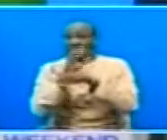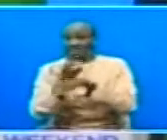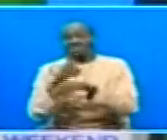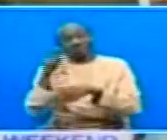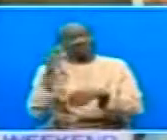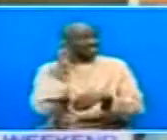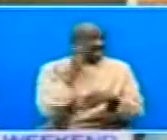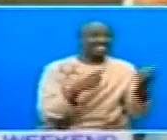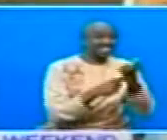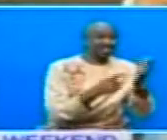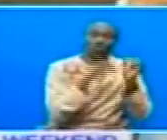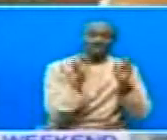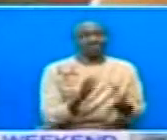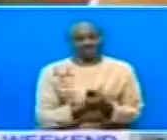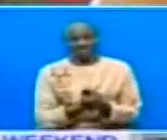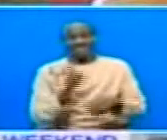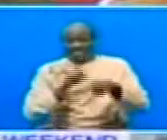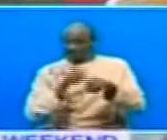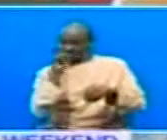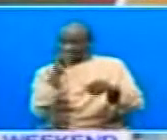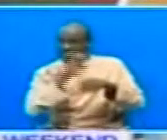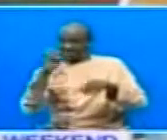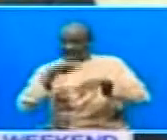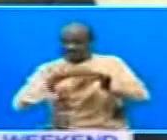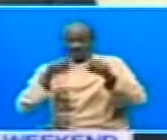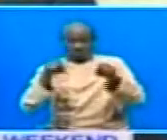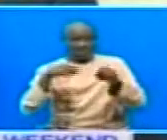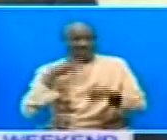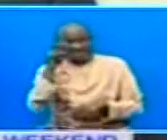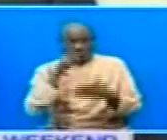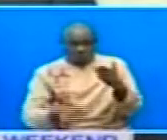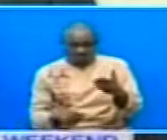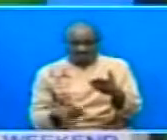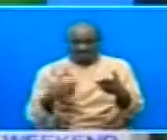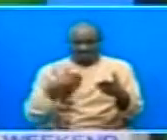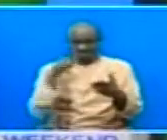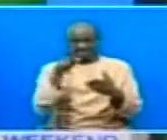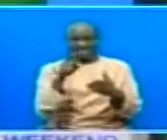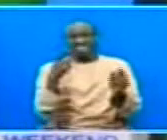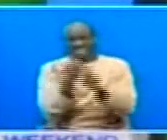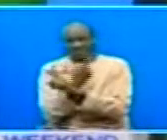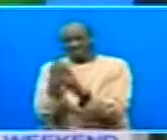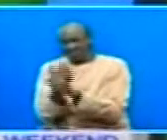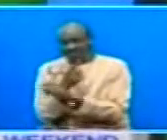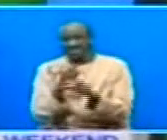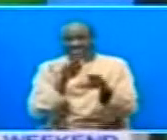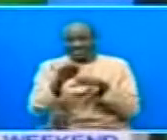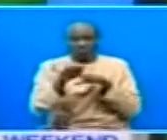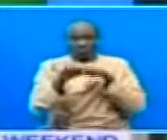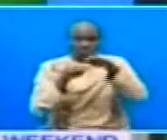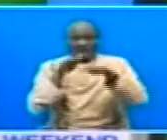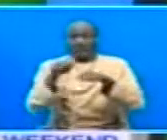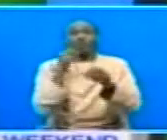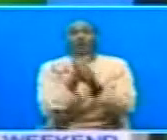advisors. When I look at East Africa today, I see more the micro stages of not keeping our